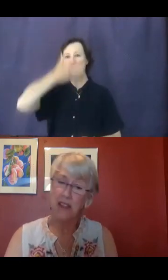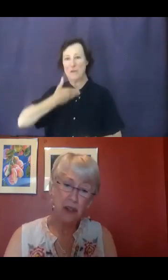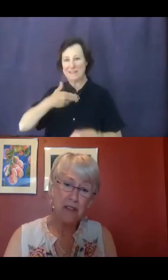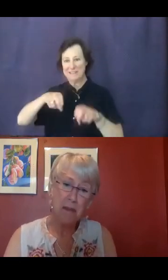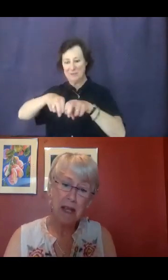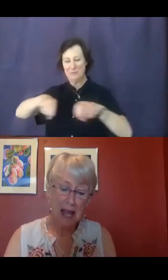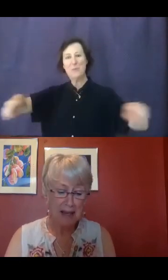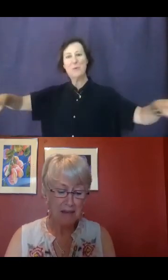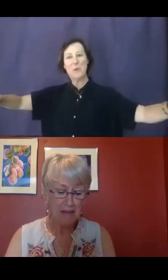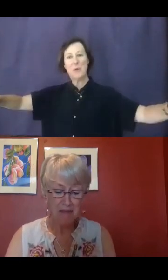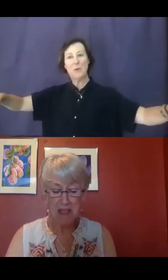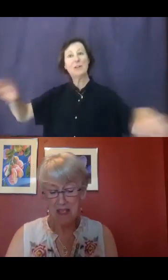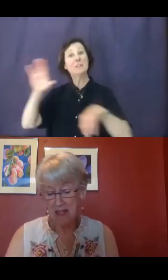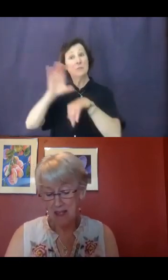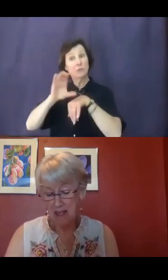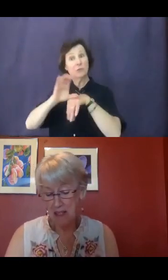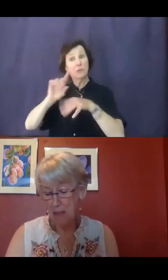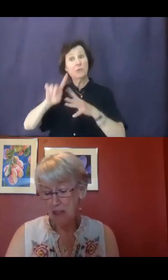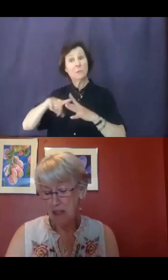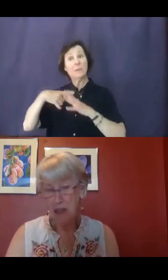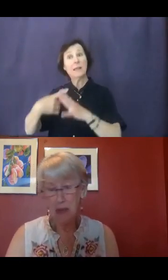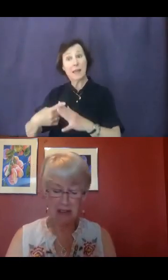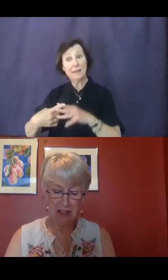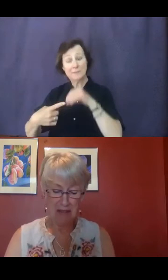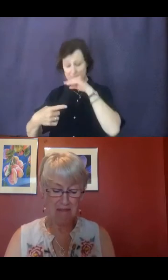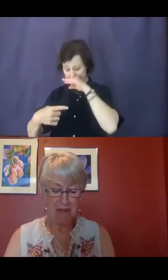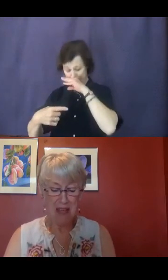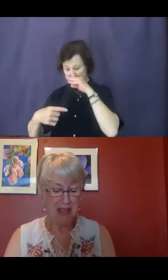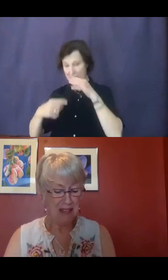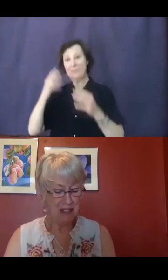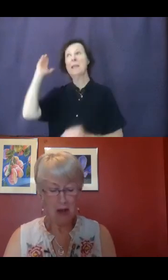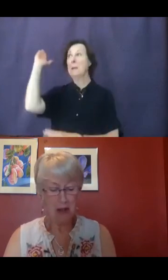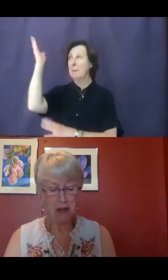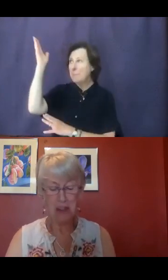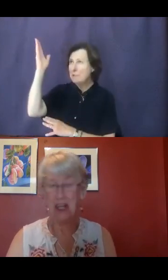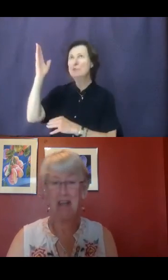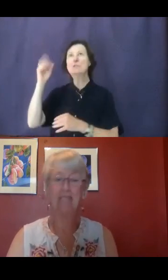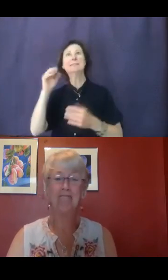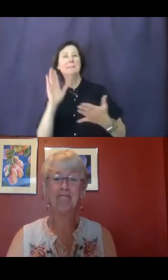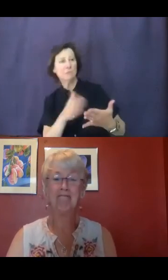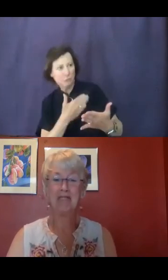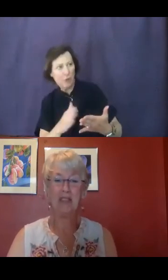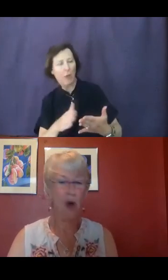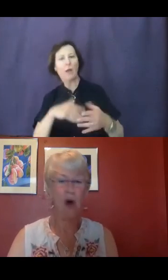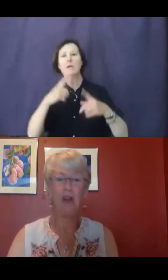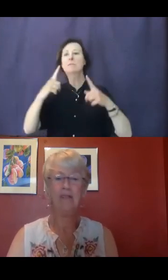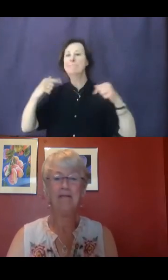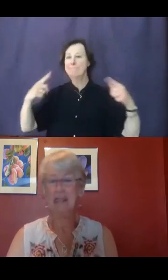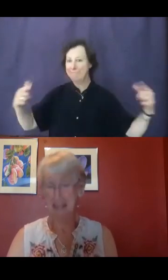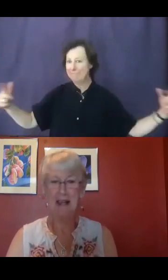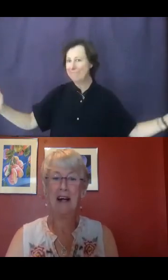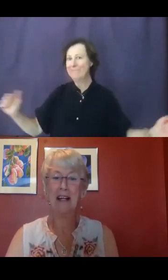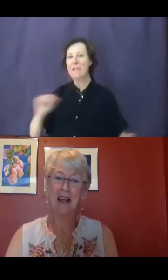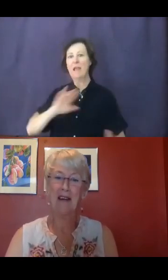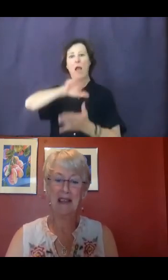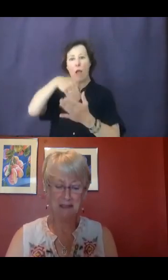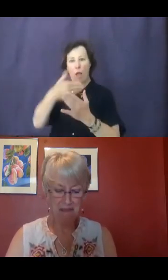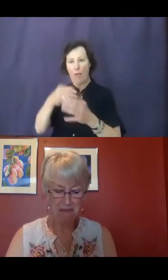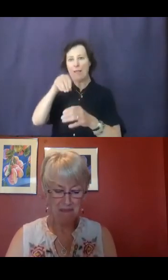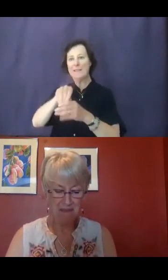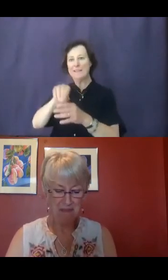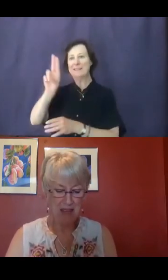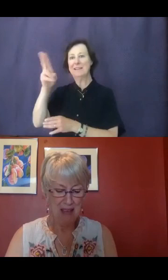The service began, speeches were given, and songs were sung, all in